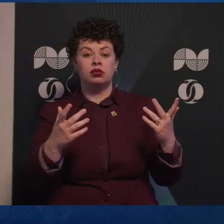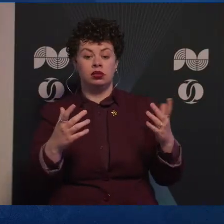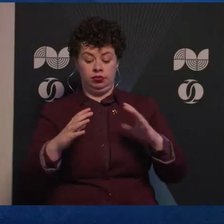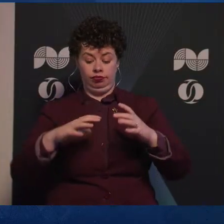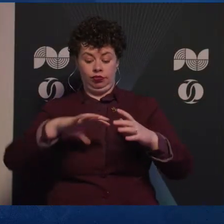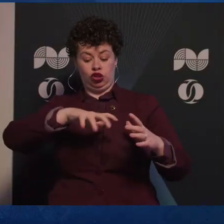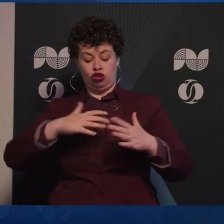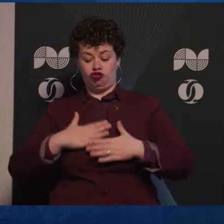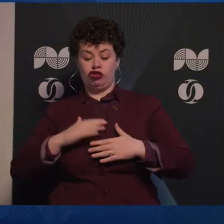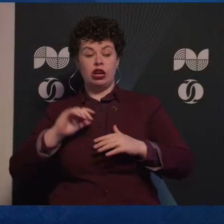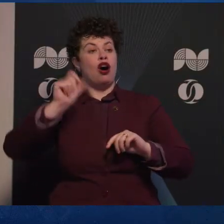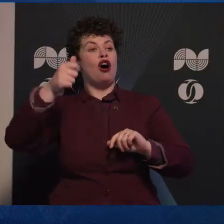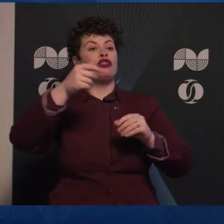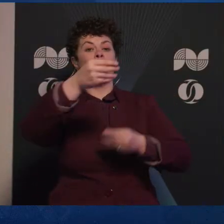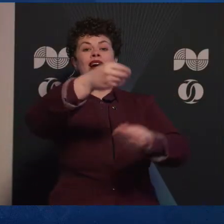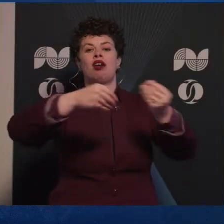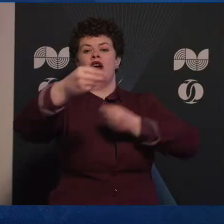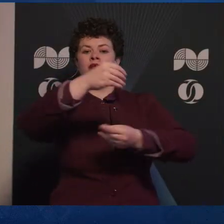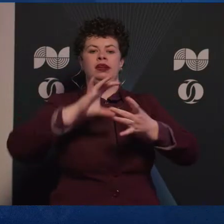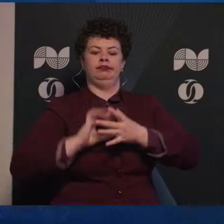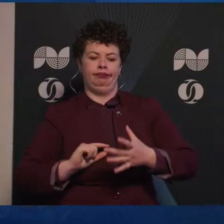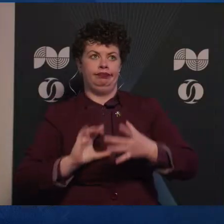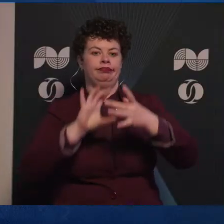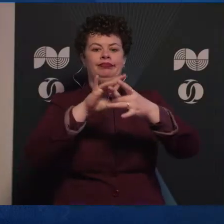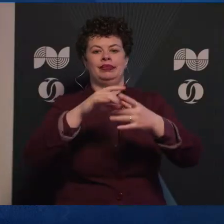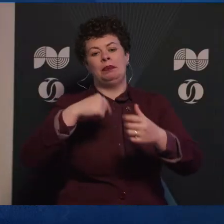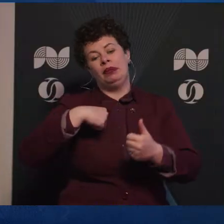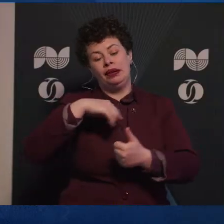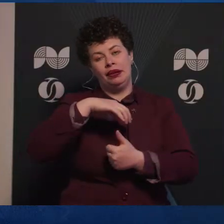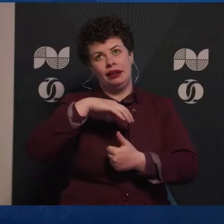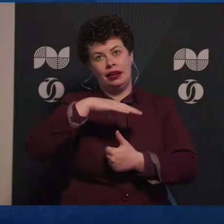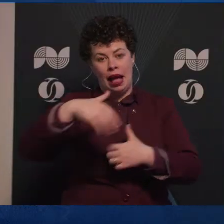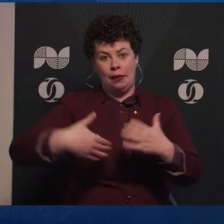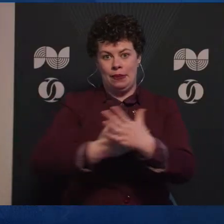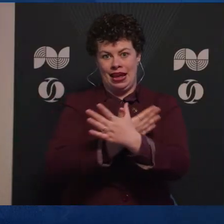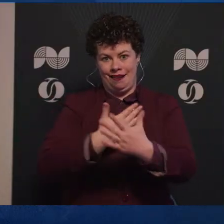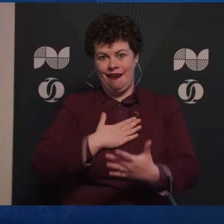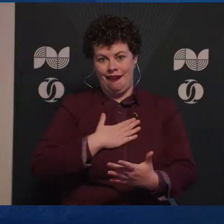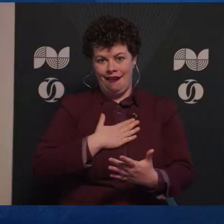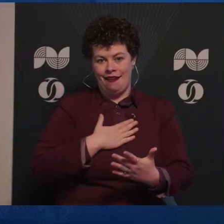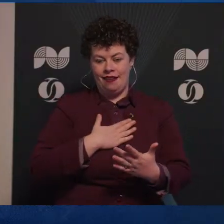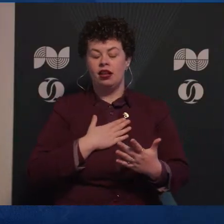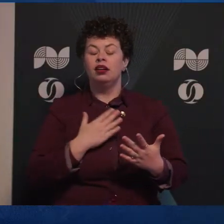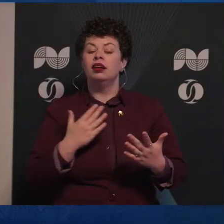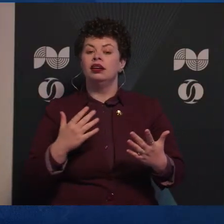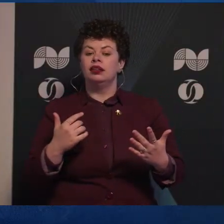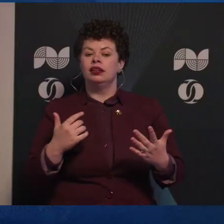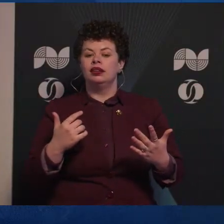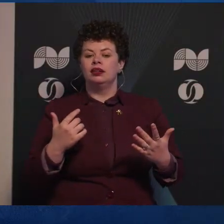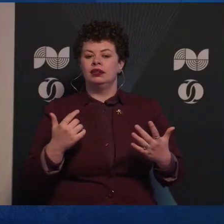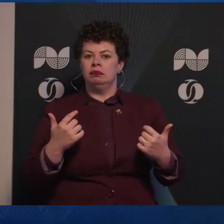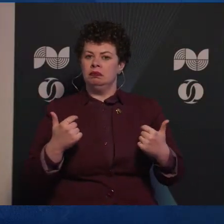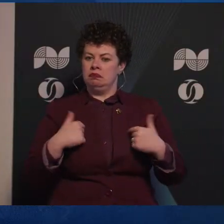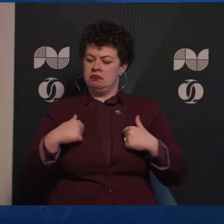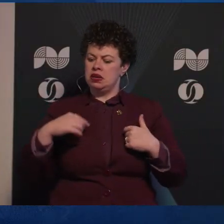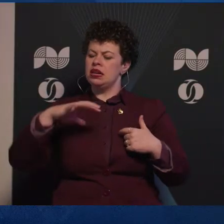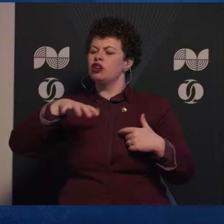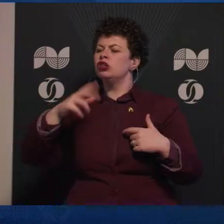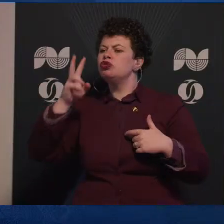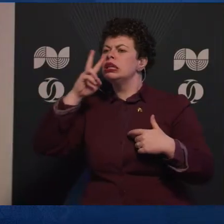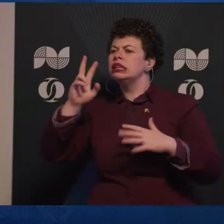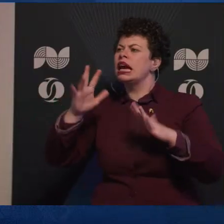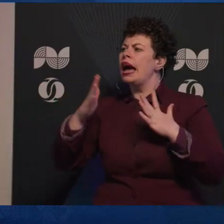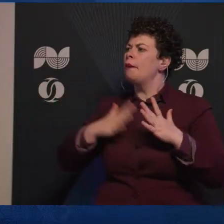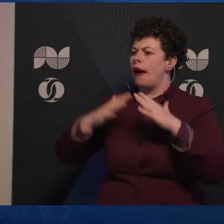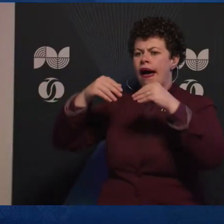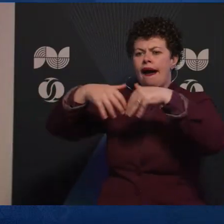structure of the economy. So if I'm Albania, I actually happen to be Albanian, what do I want to look internally? And I say, what is the capital structure of